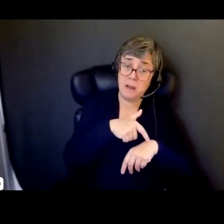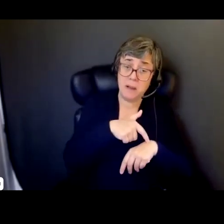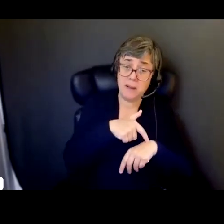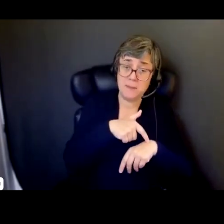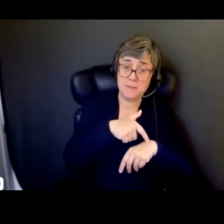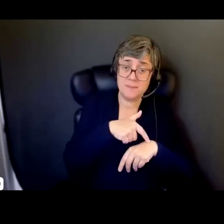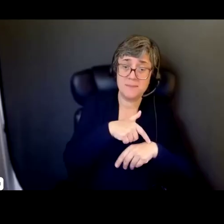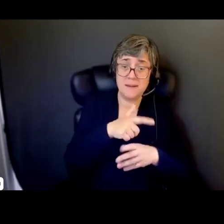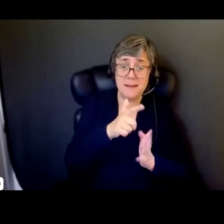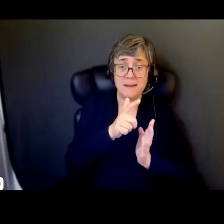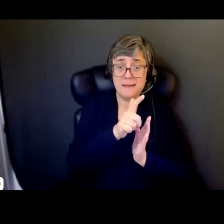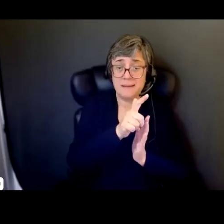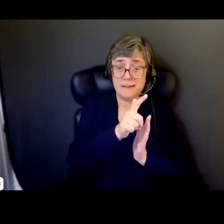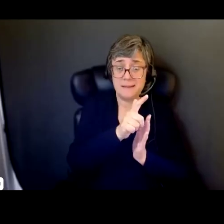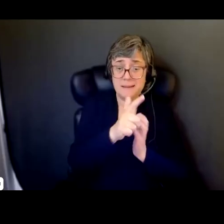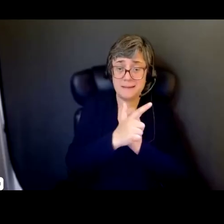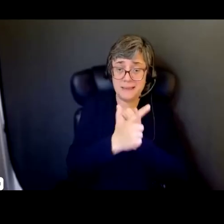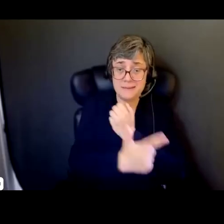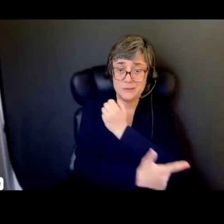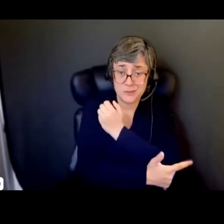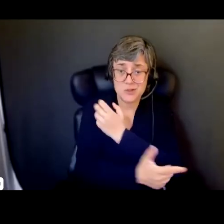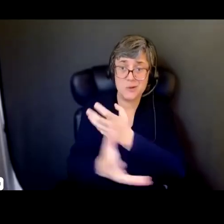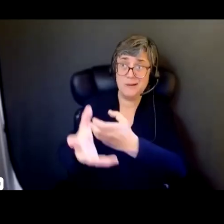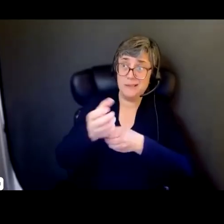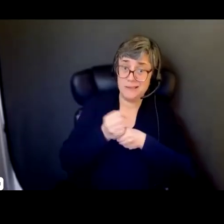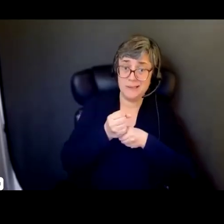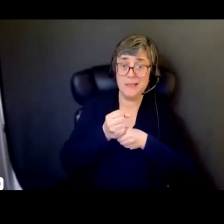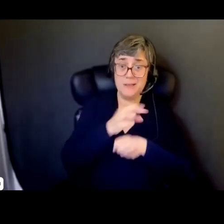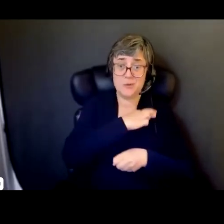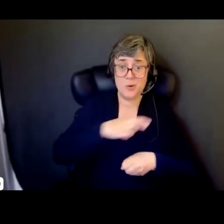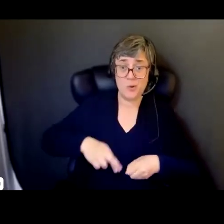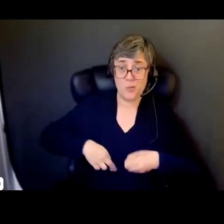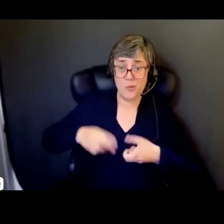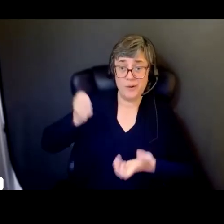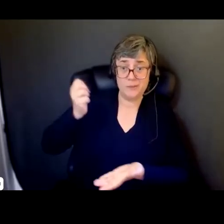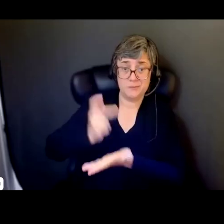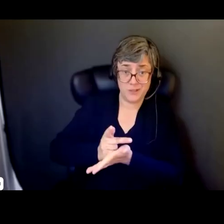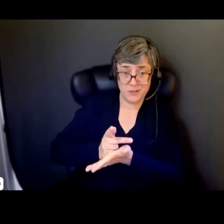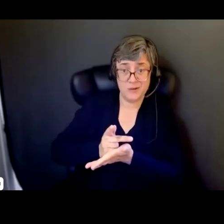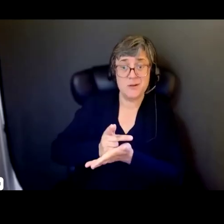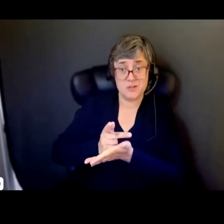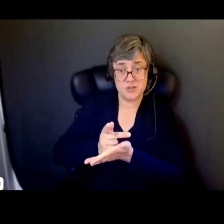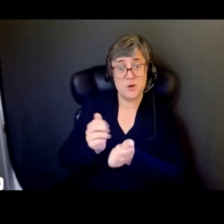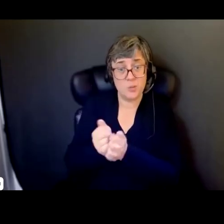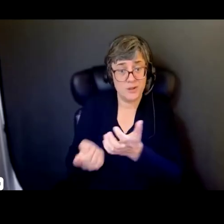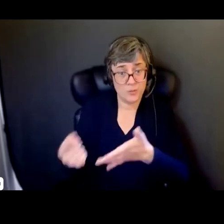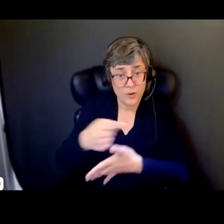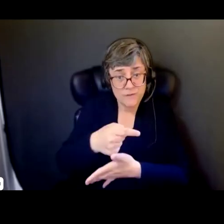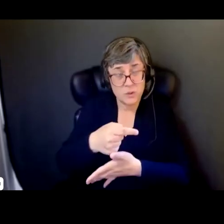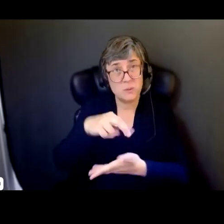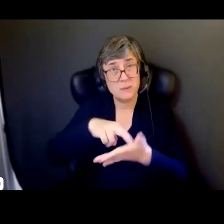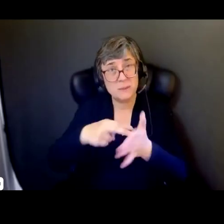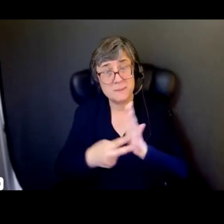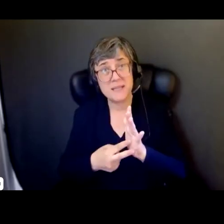Now, the government has provided a few rationales for this delay, and I'll talk about one. So the government